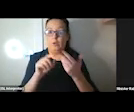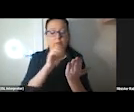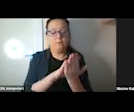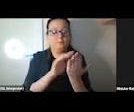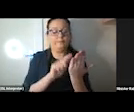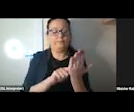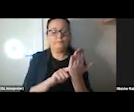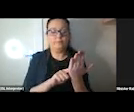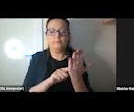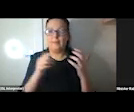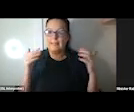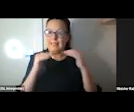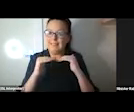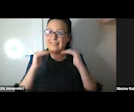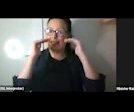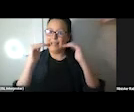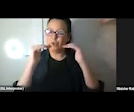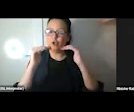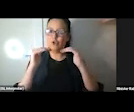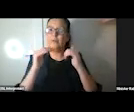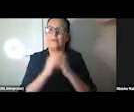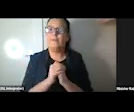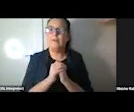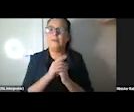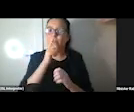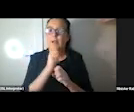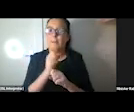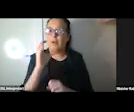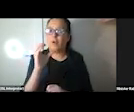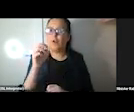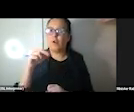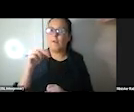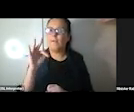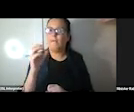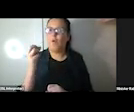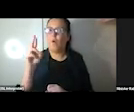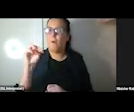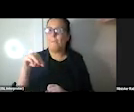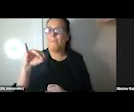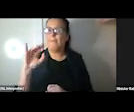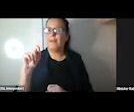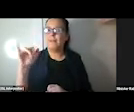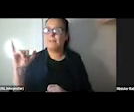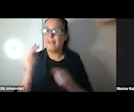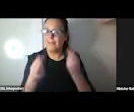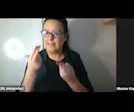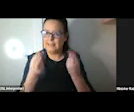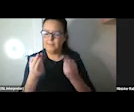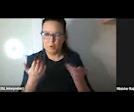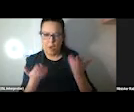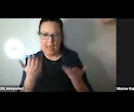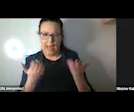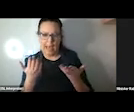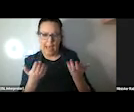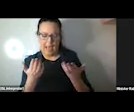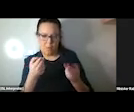is one on conformity assessment. And it describes very simply how to assess conformity based